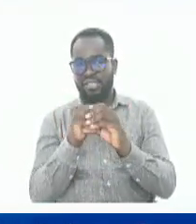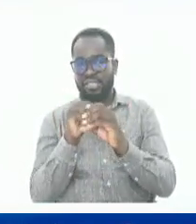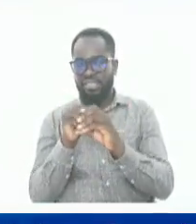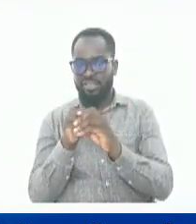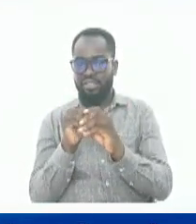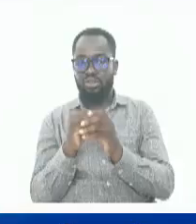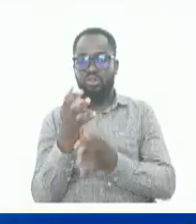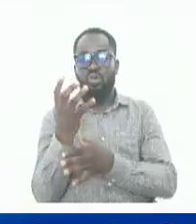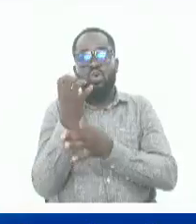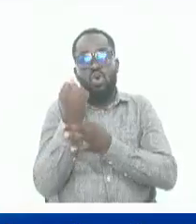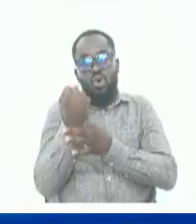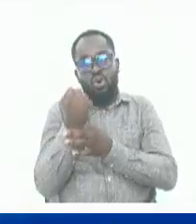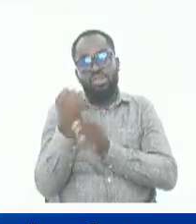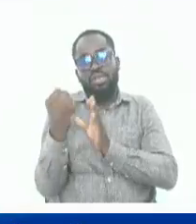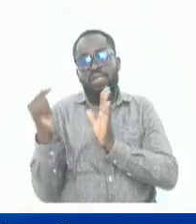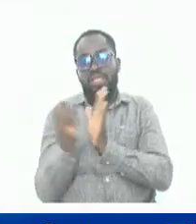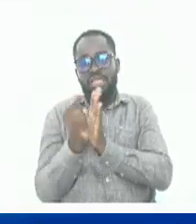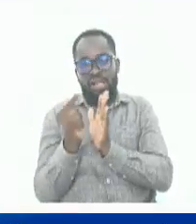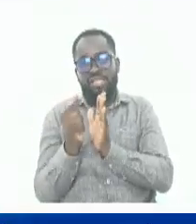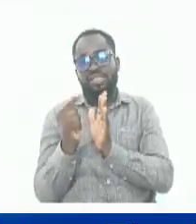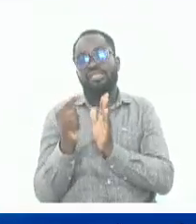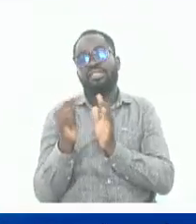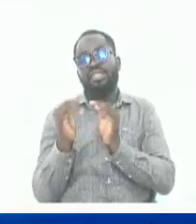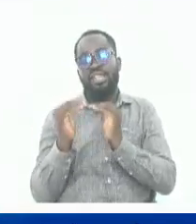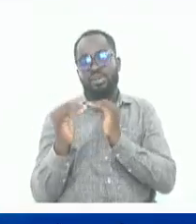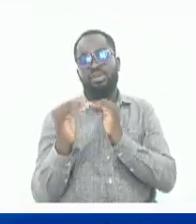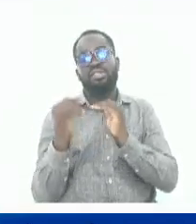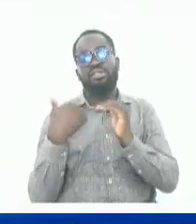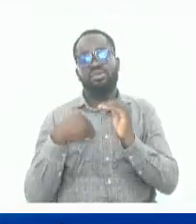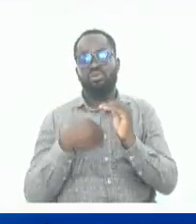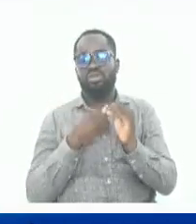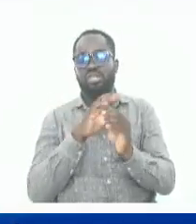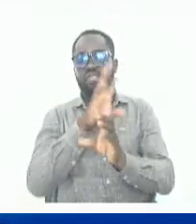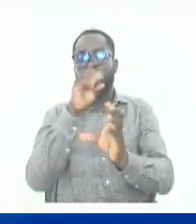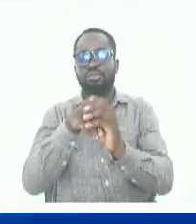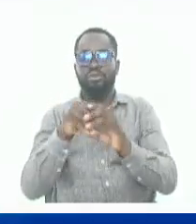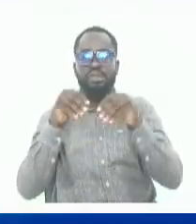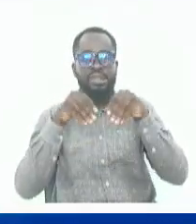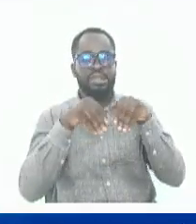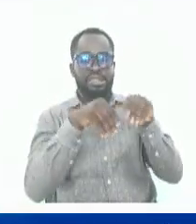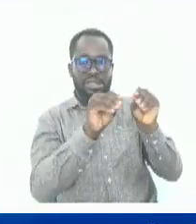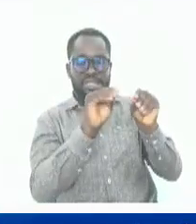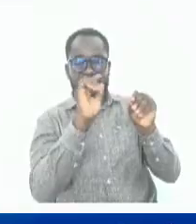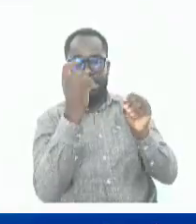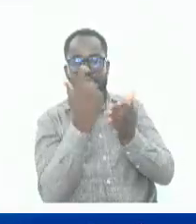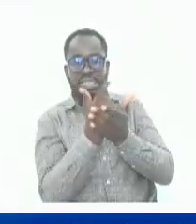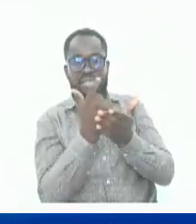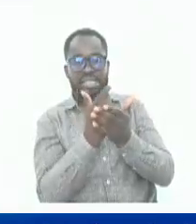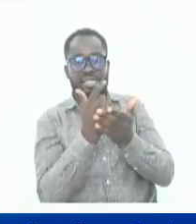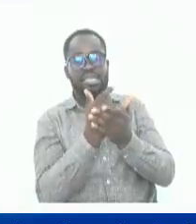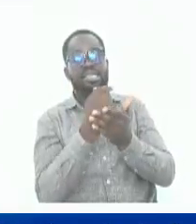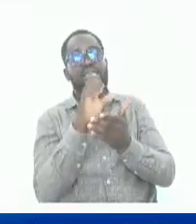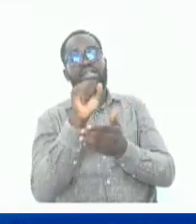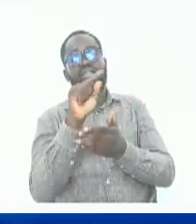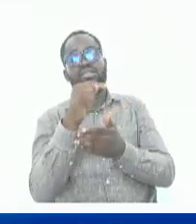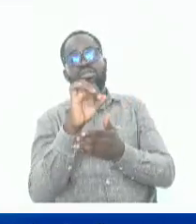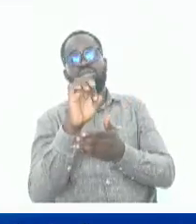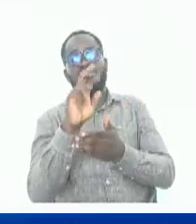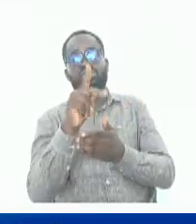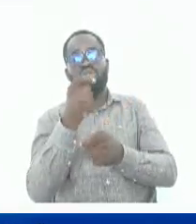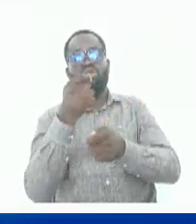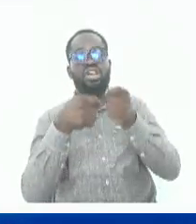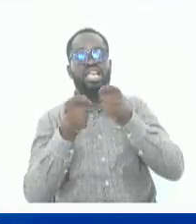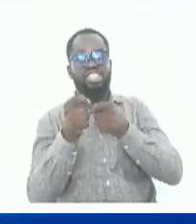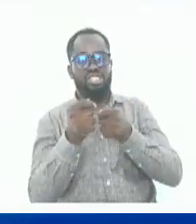continue to hold some legacy equities, which we have placed on sale on the Ghana Stock Exchange.